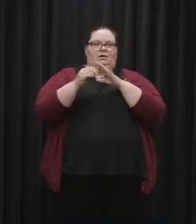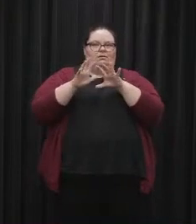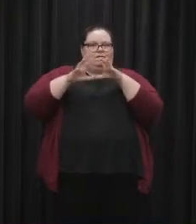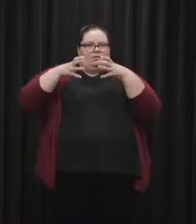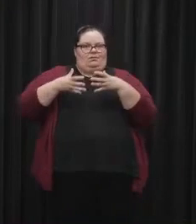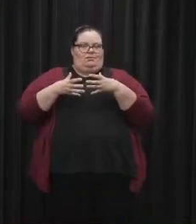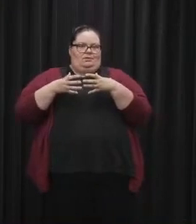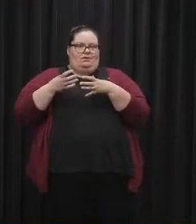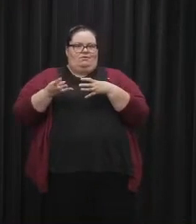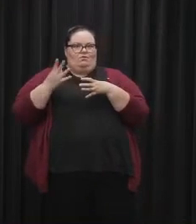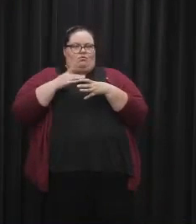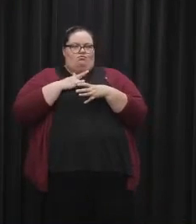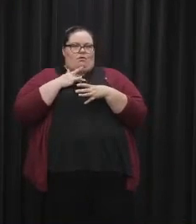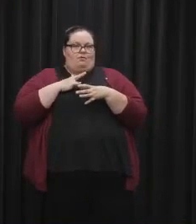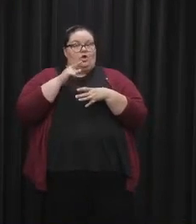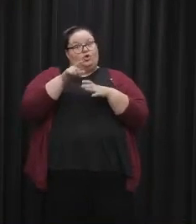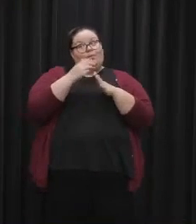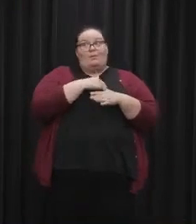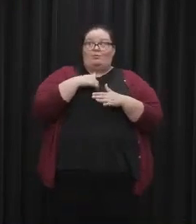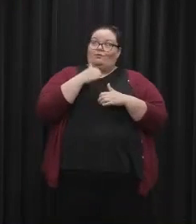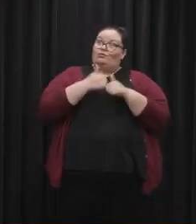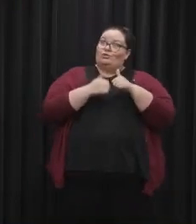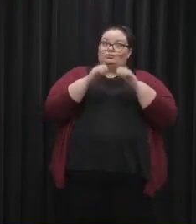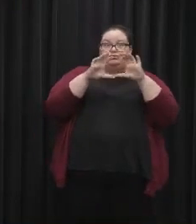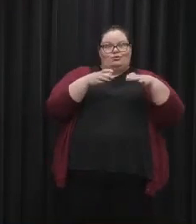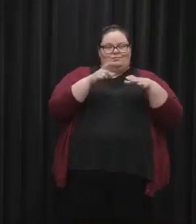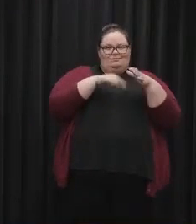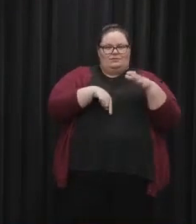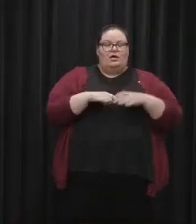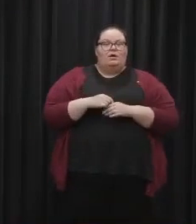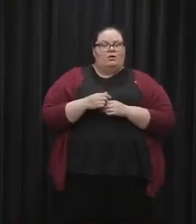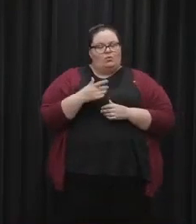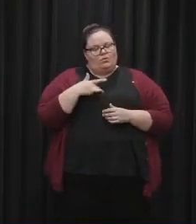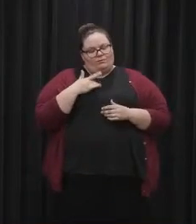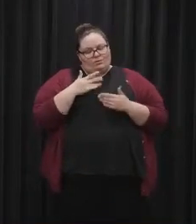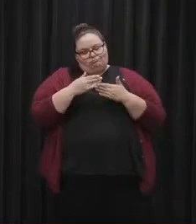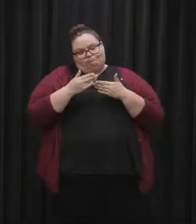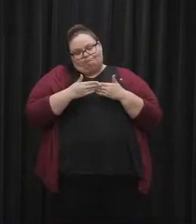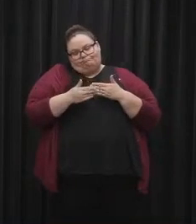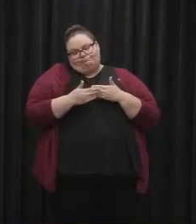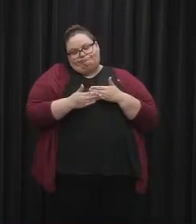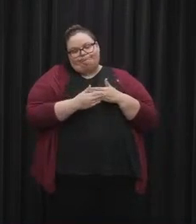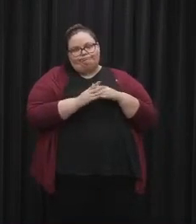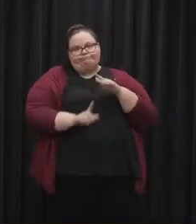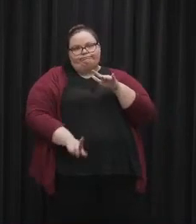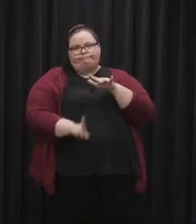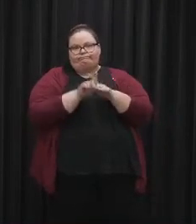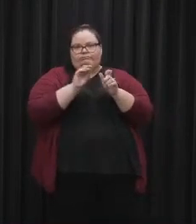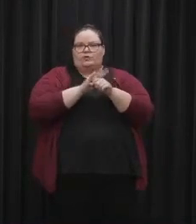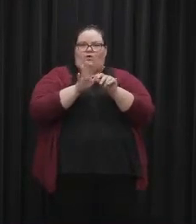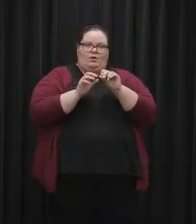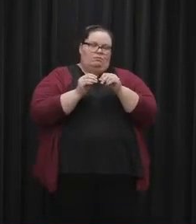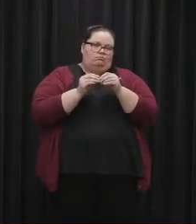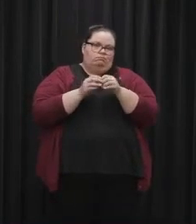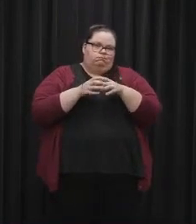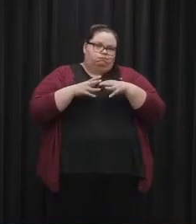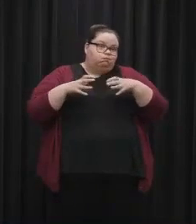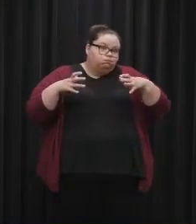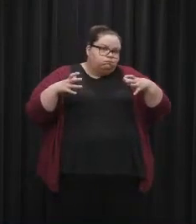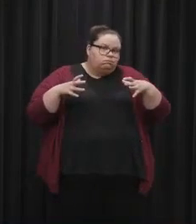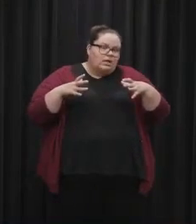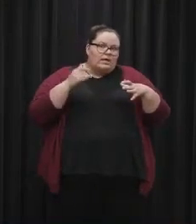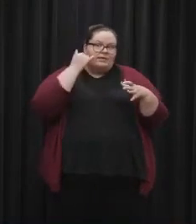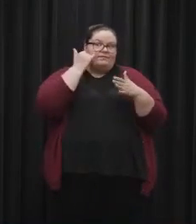You a Member of One of the Following Groups section. In the coming days, we will likely see more confirmed cases of COVID-19, and if everything